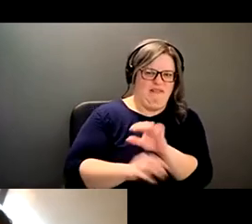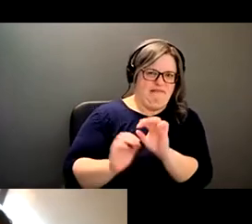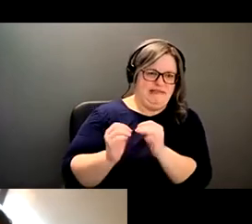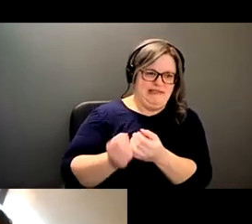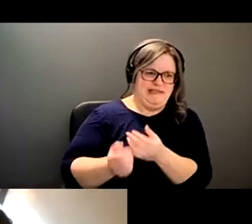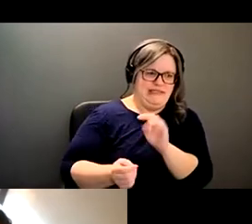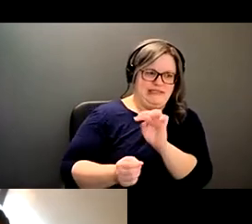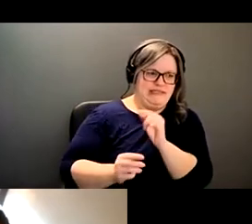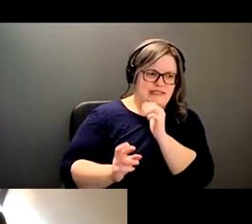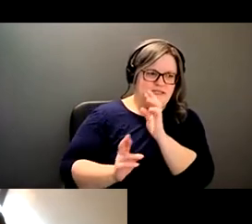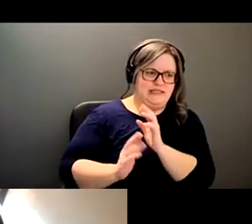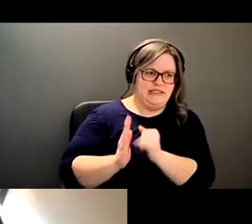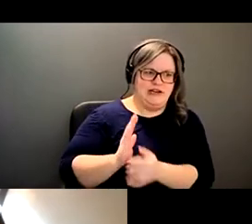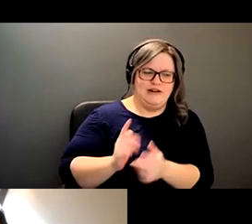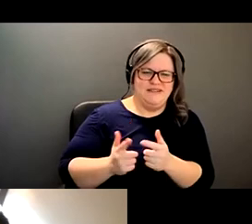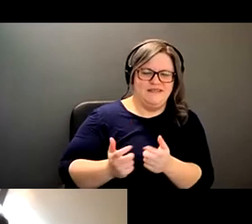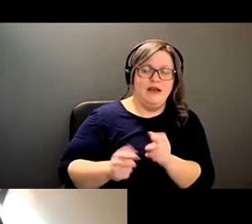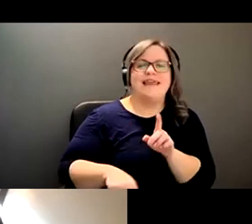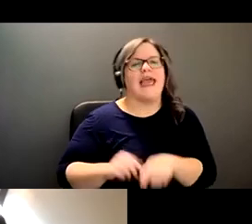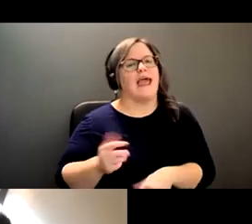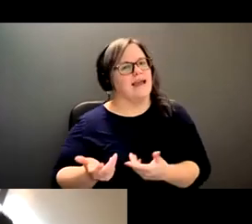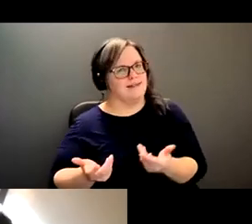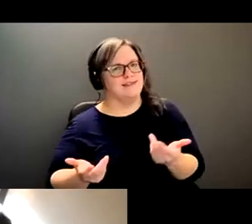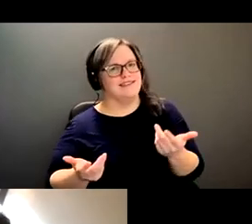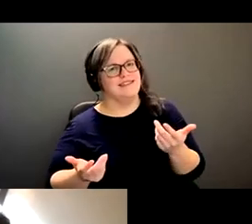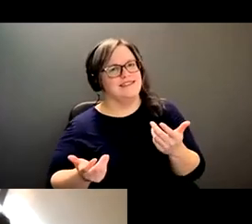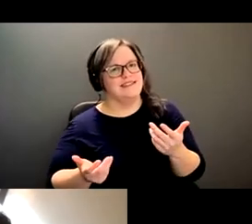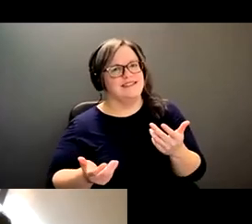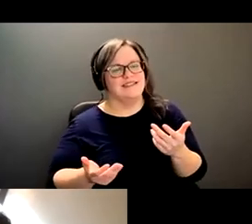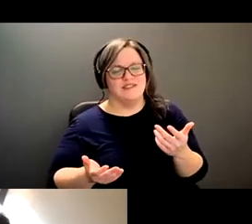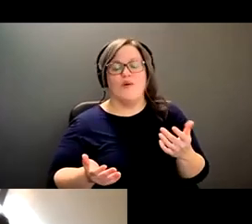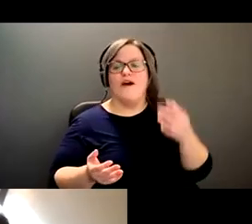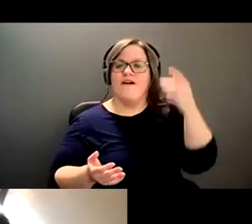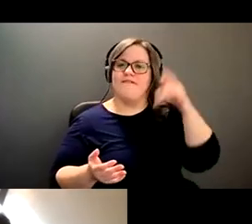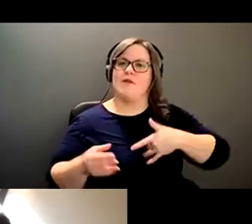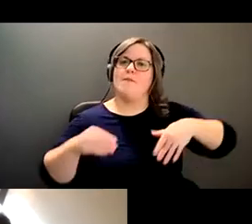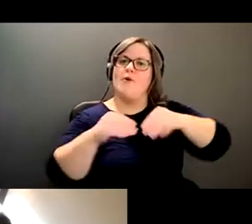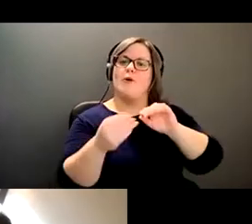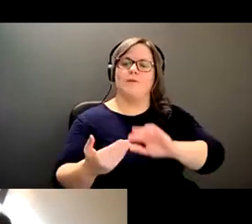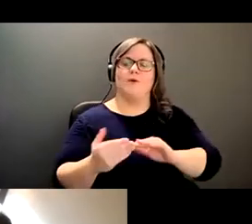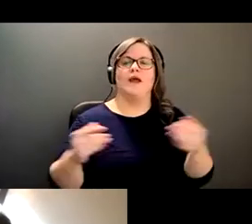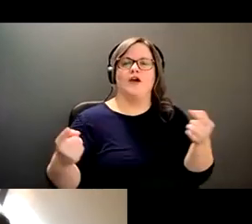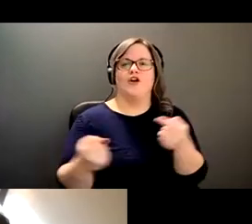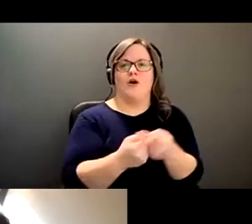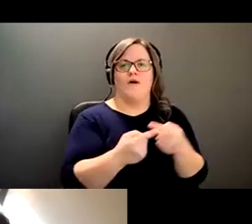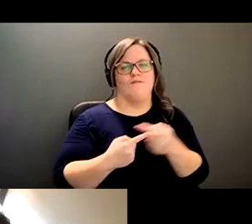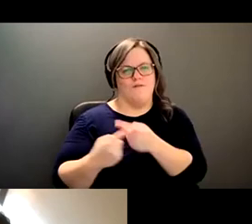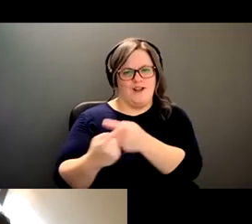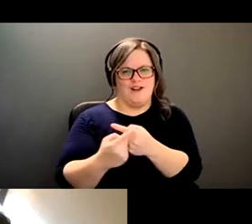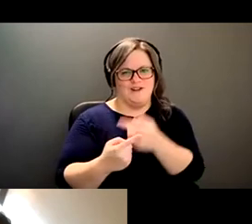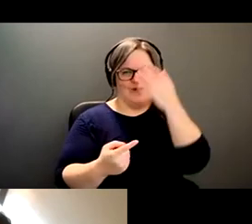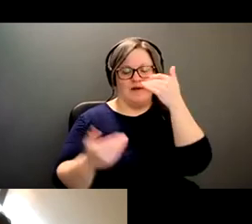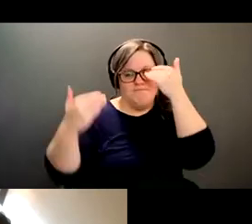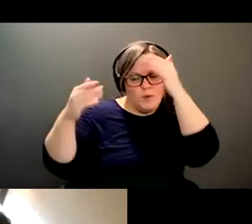And that's kind of like ignited a lot of community conflicts in my experience.